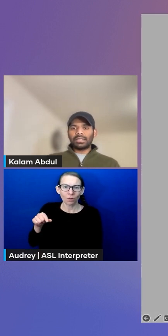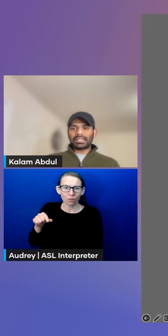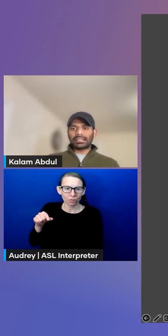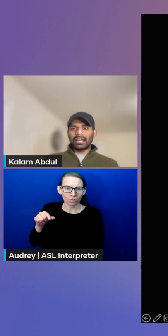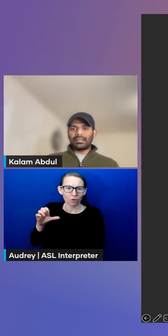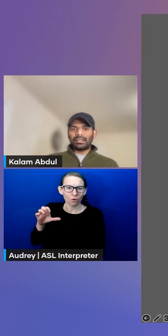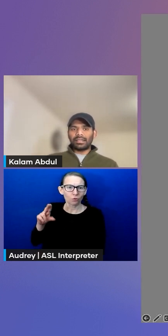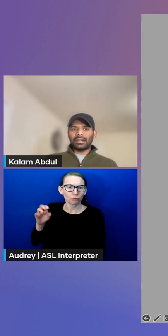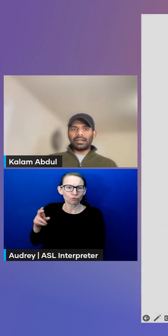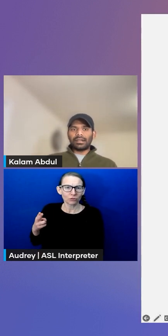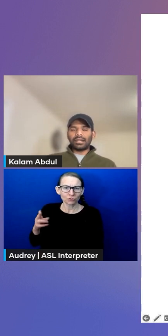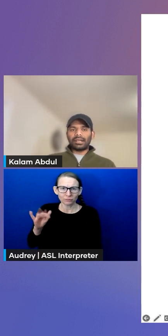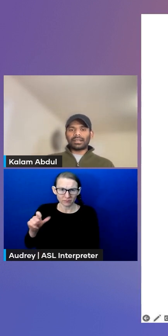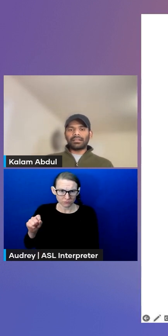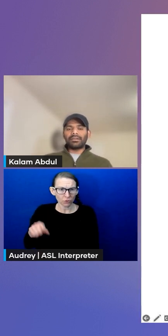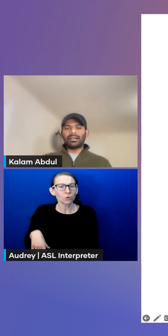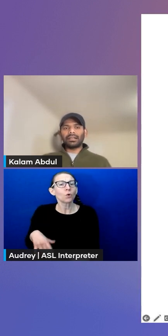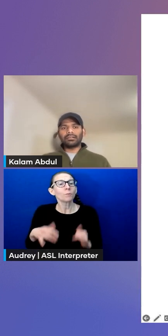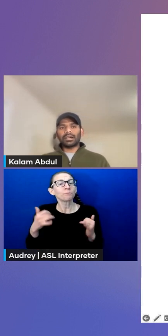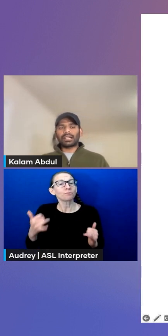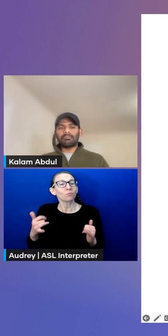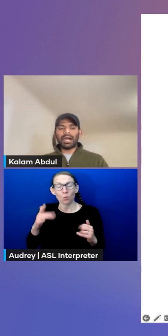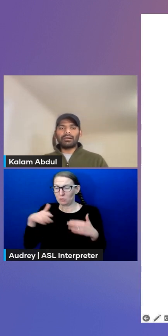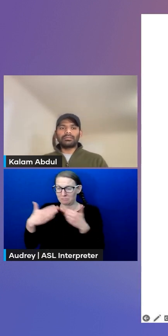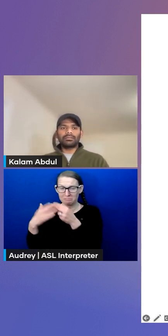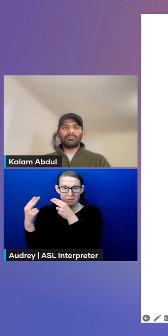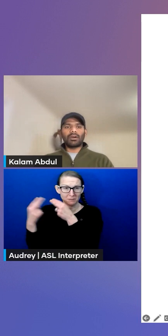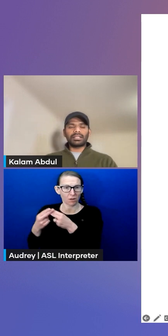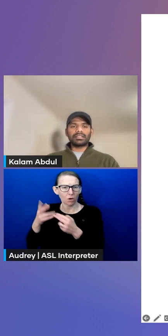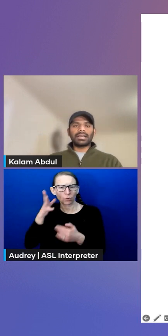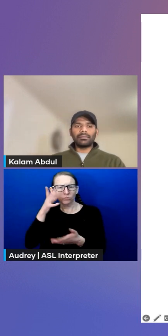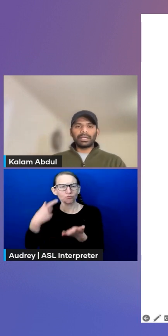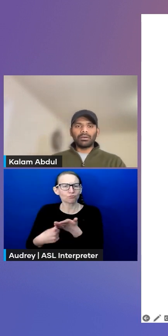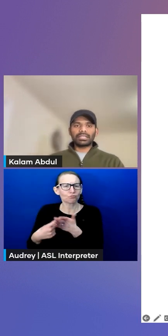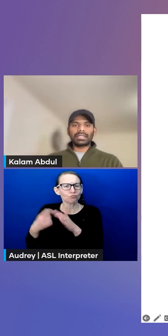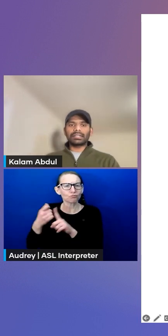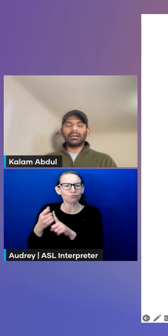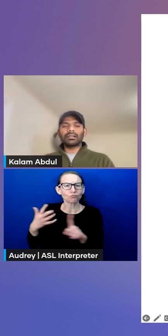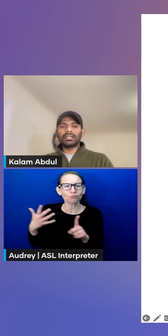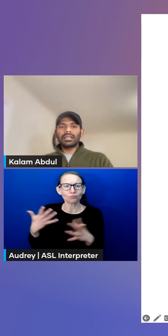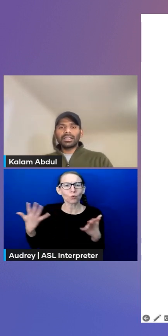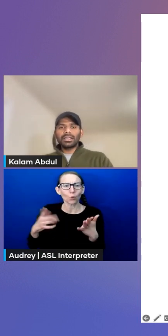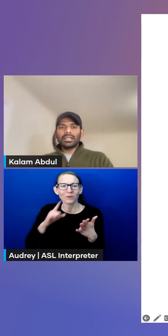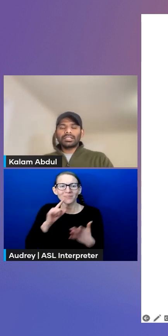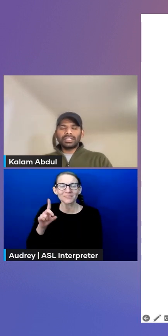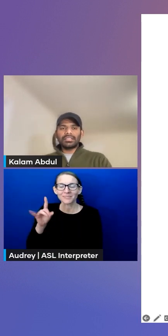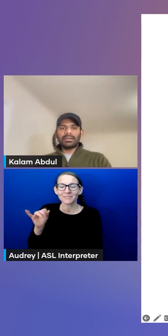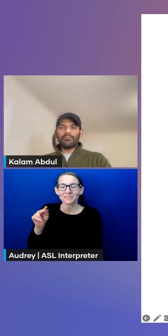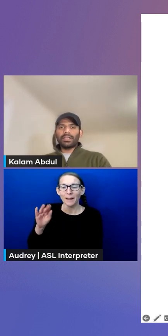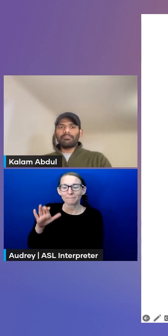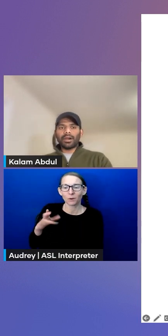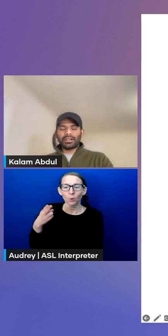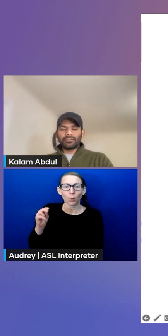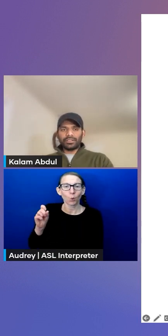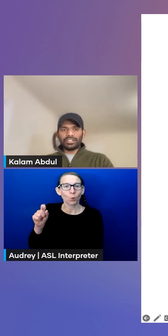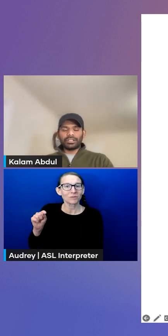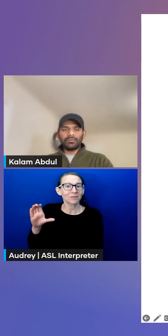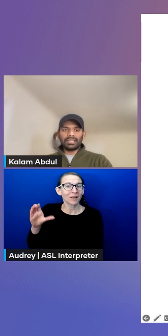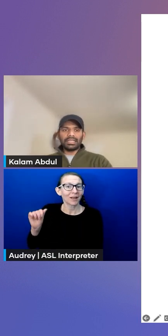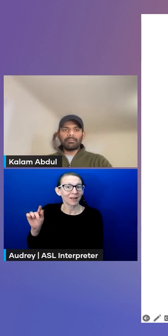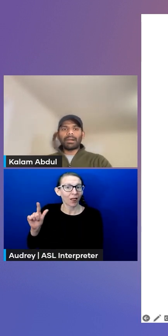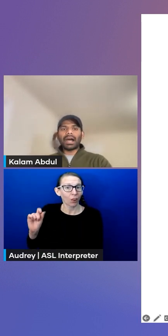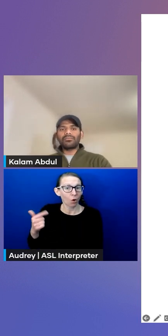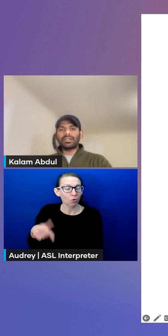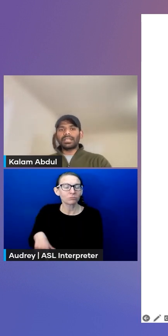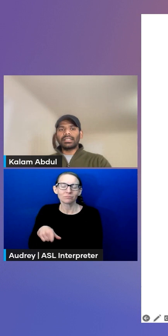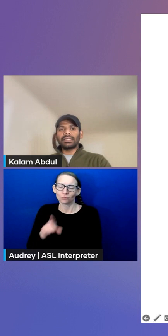go into the next slide in here and kind of talk about what is a dynamic host catalog. So this is a very important feature